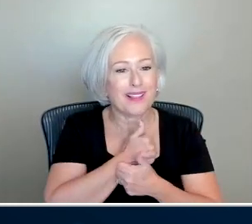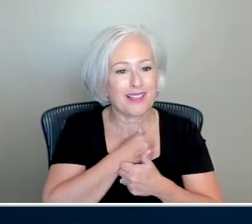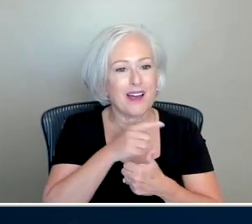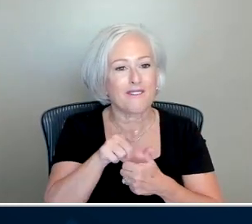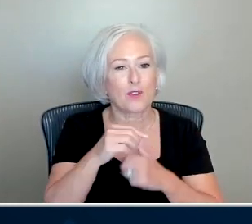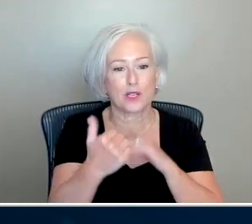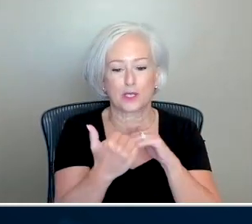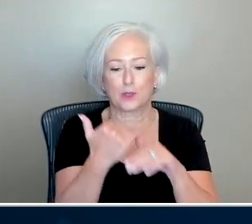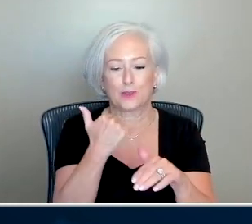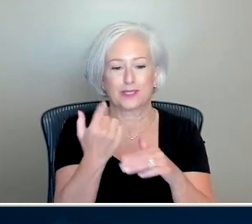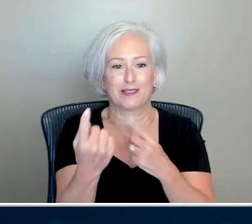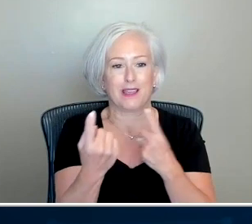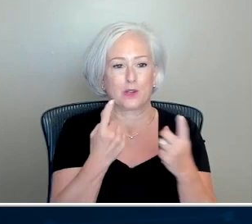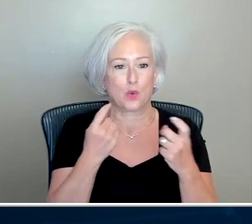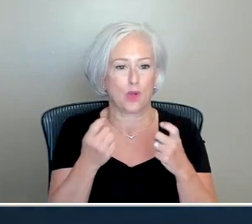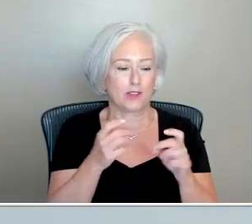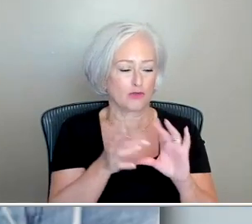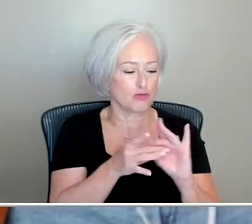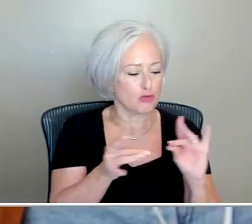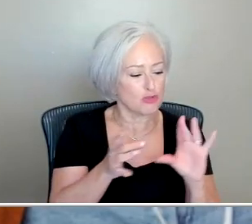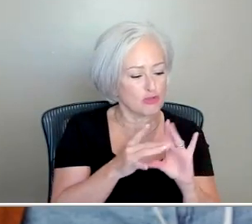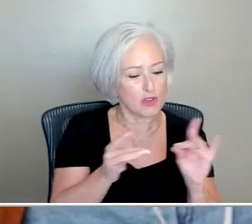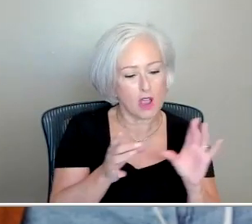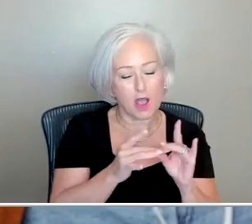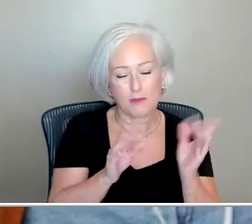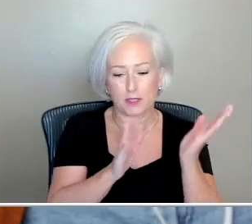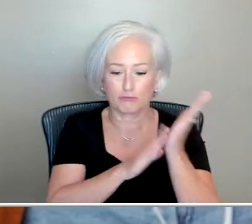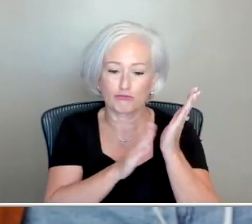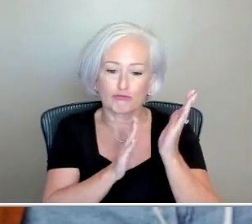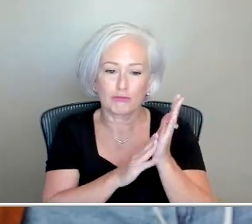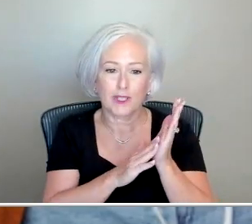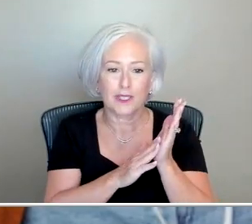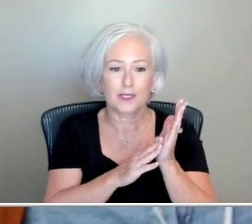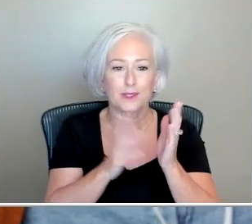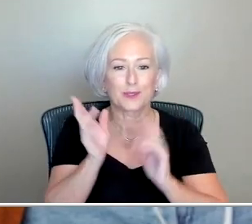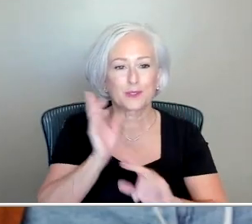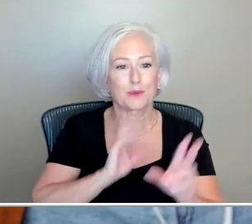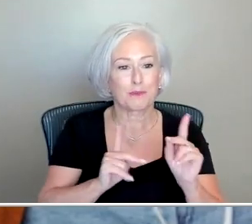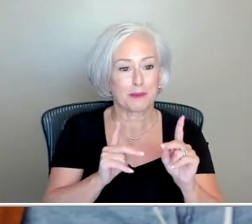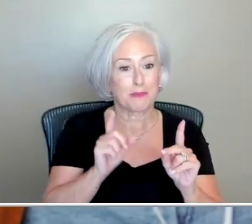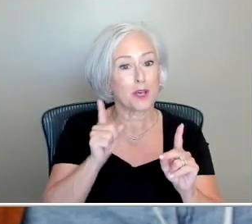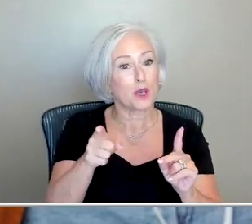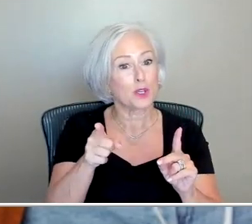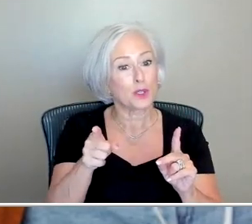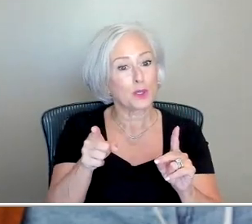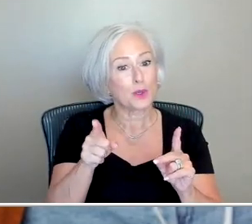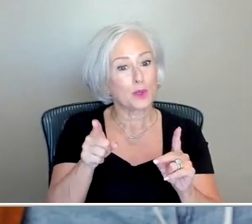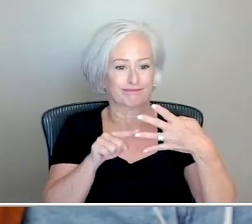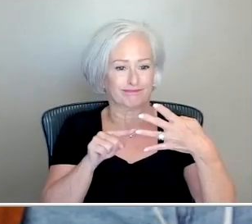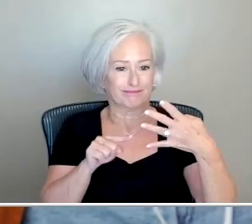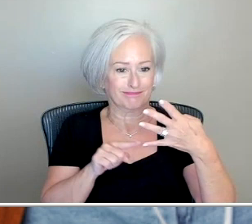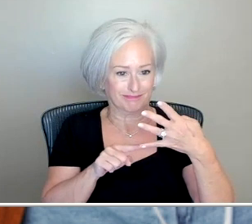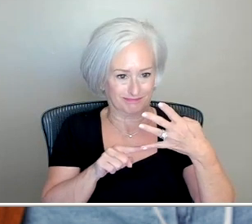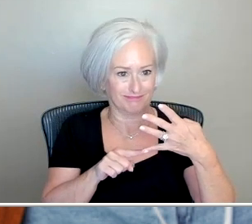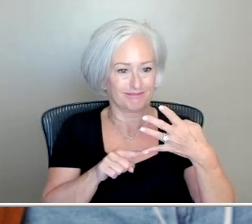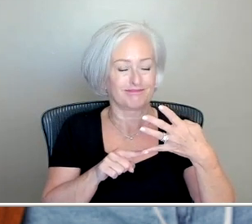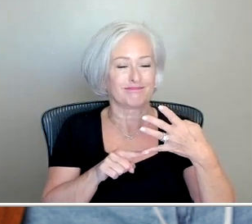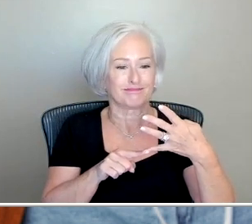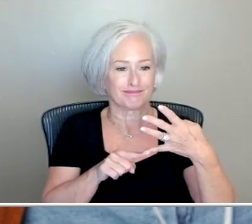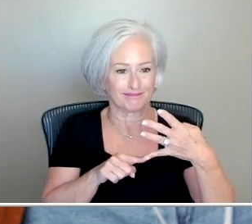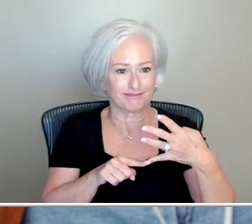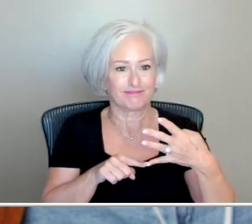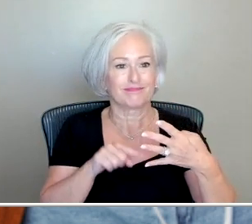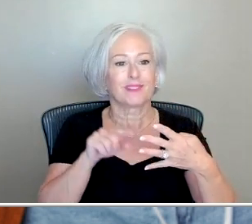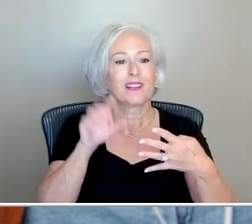comments and give shout outs to our guests. So you can always reach us live during the program in the chat section of YouTube or Facebook.